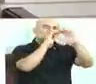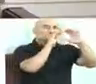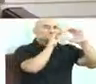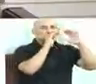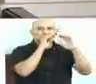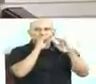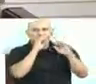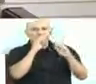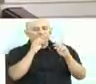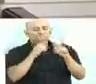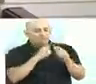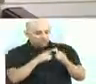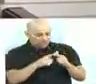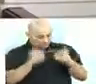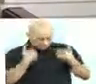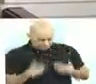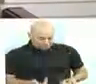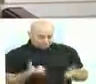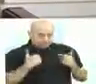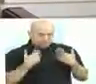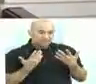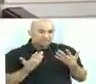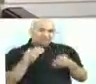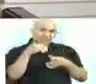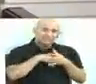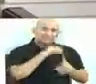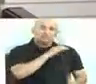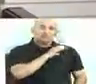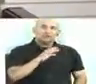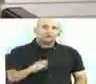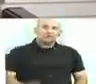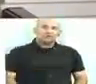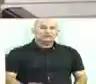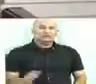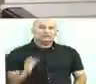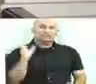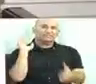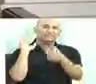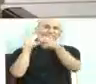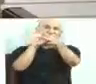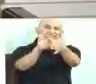I then in Christ be found,